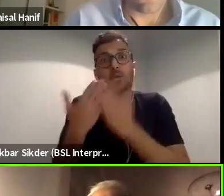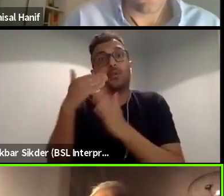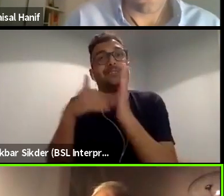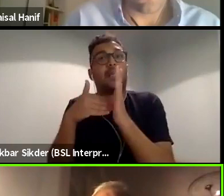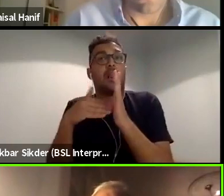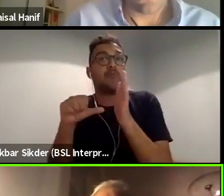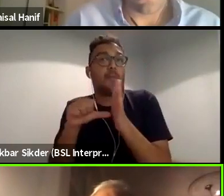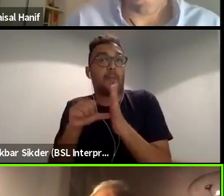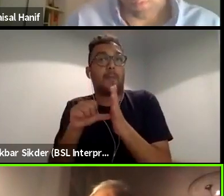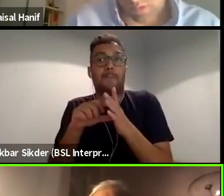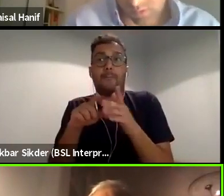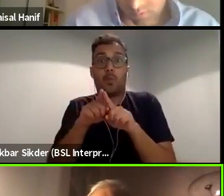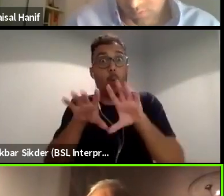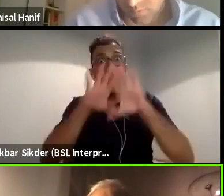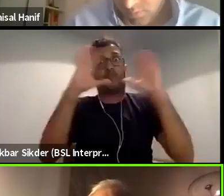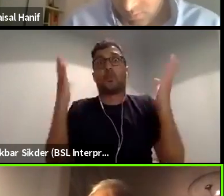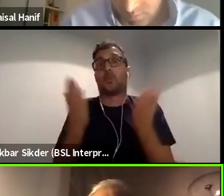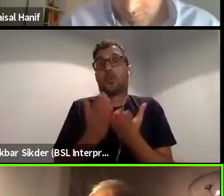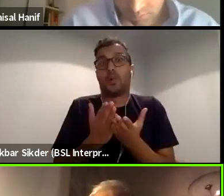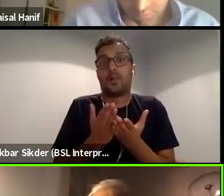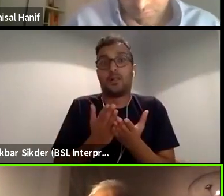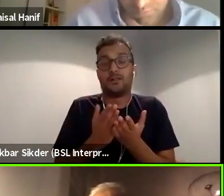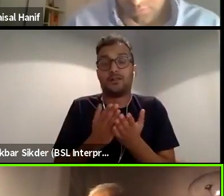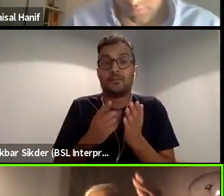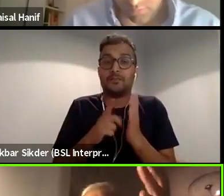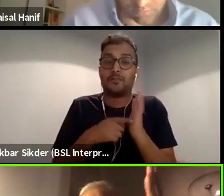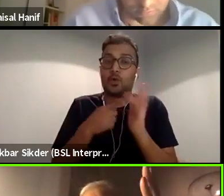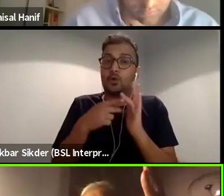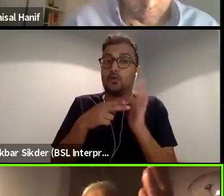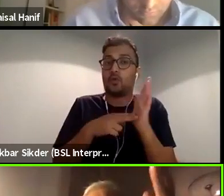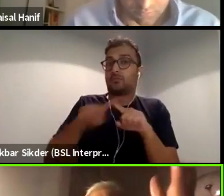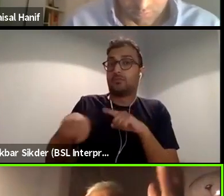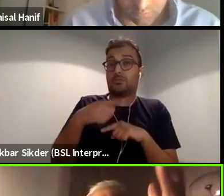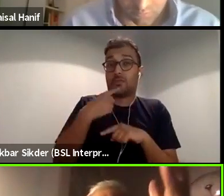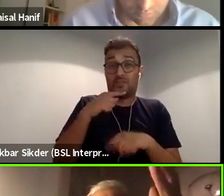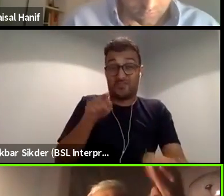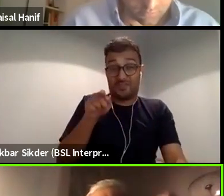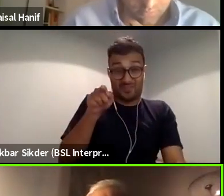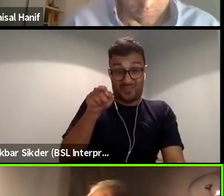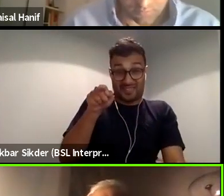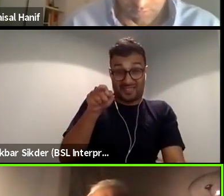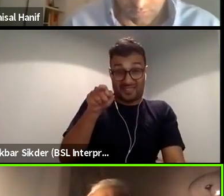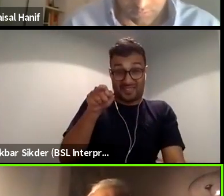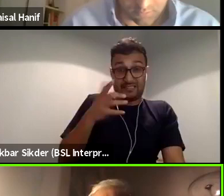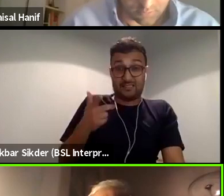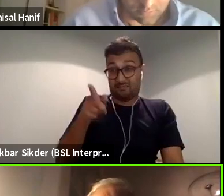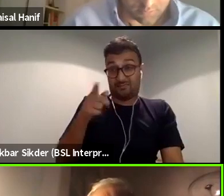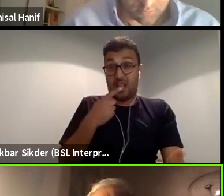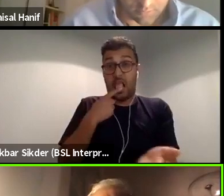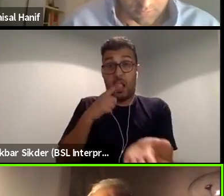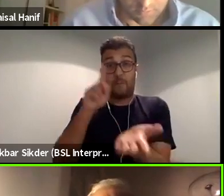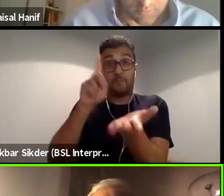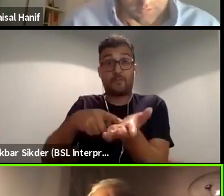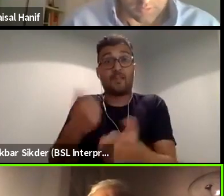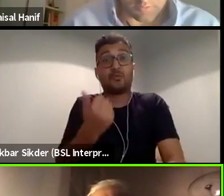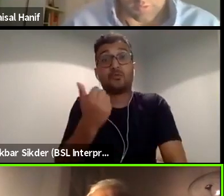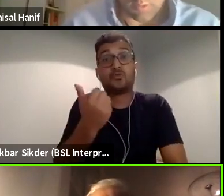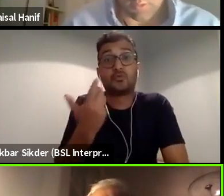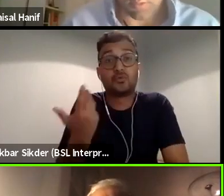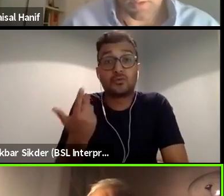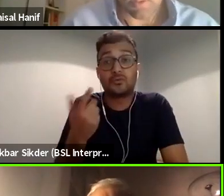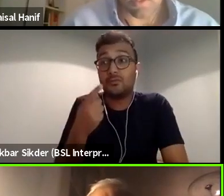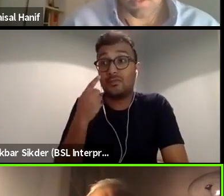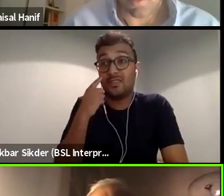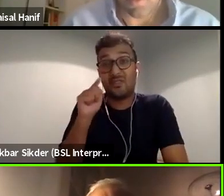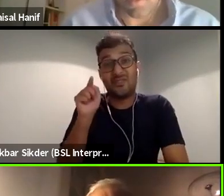you've absolutely hit the nail on the head, and I think that's, again, looking to the future on this. This is the challenge. The